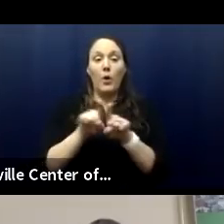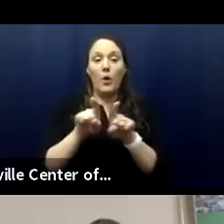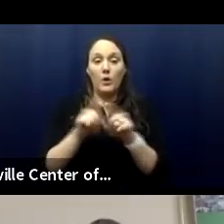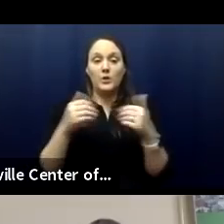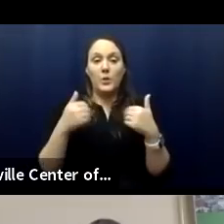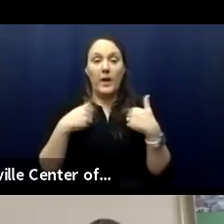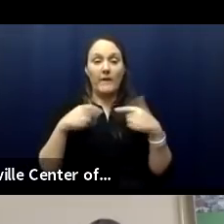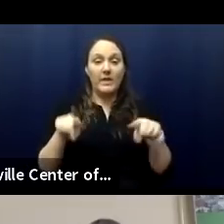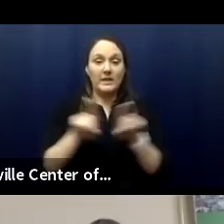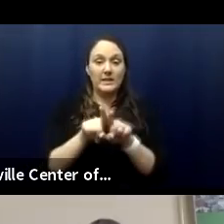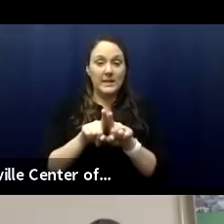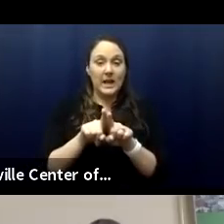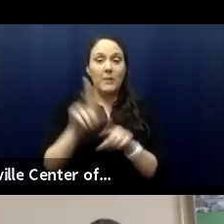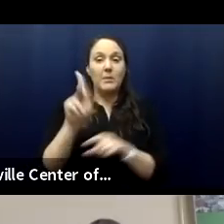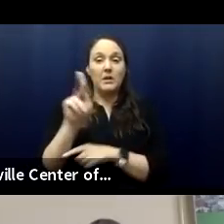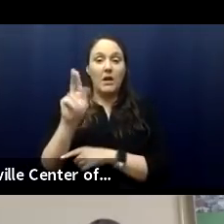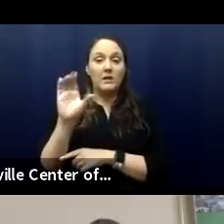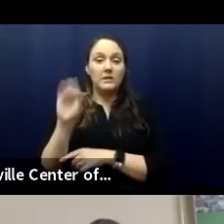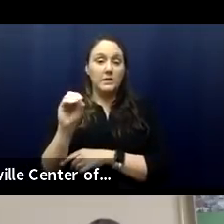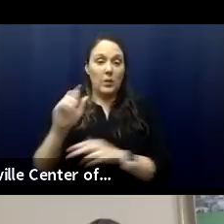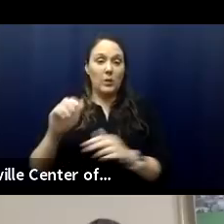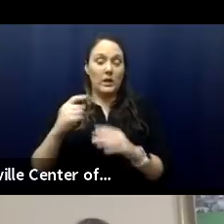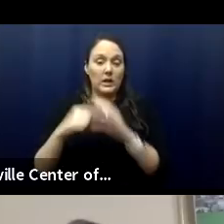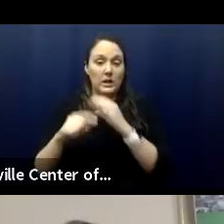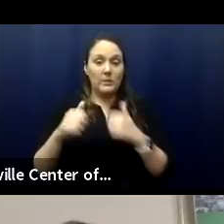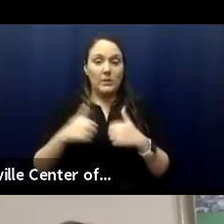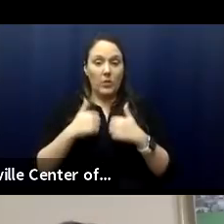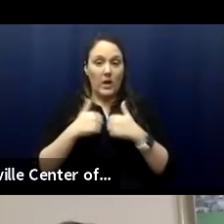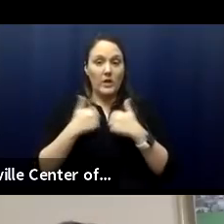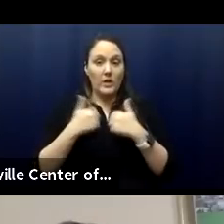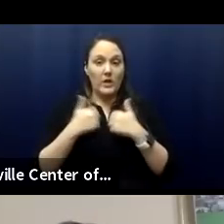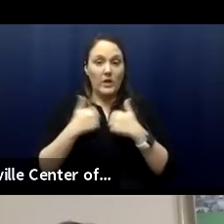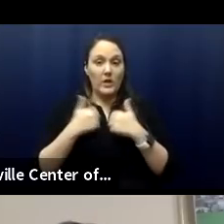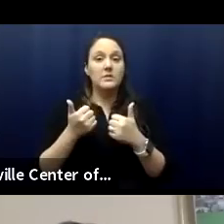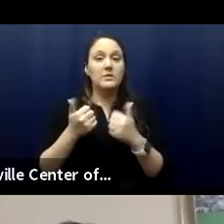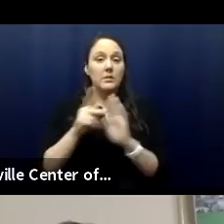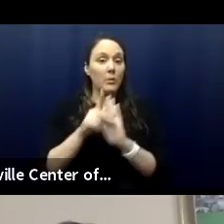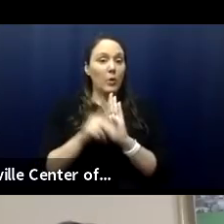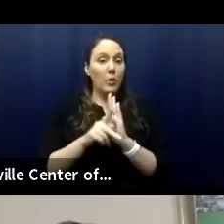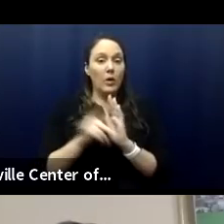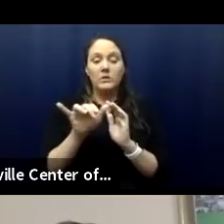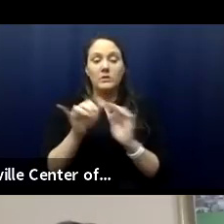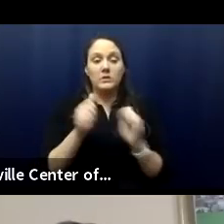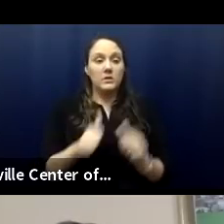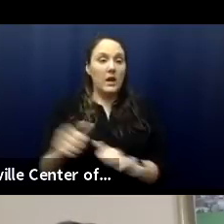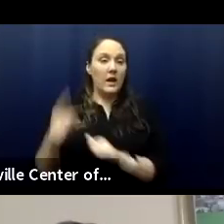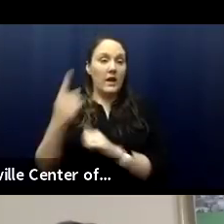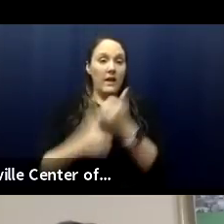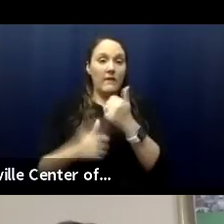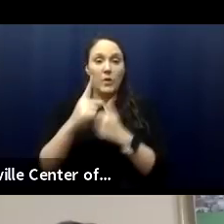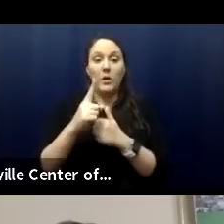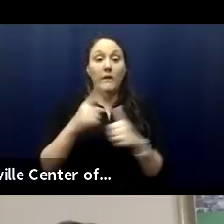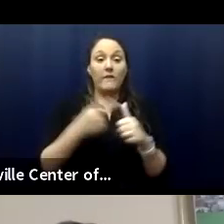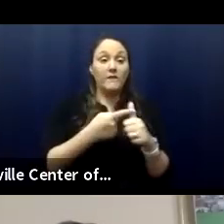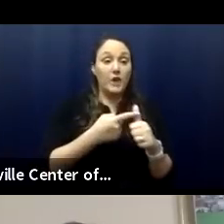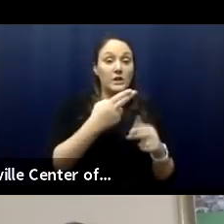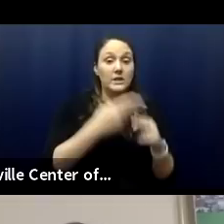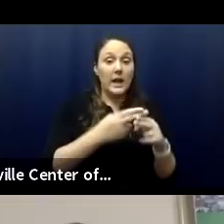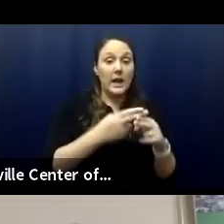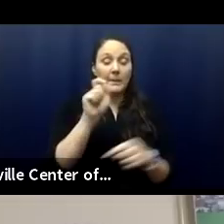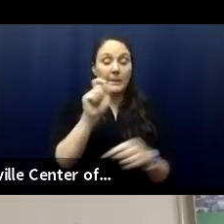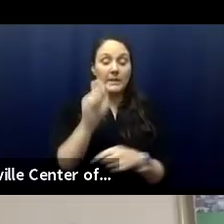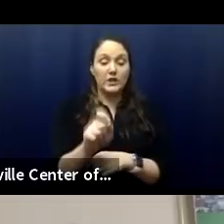email address algorithm, if you will, or protocol that everyone else has, which is first name dot last name